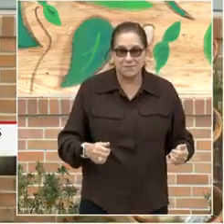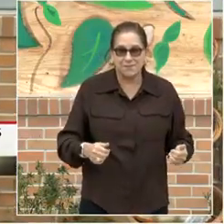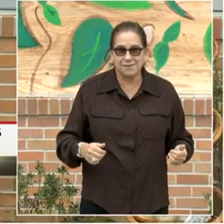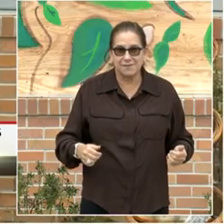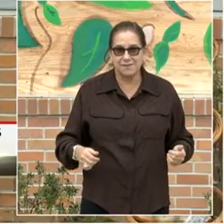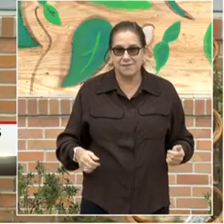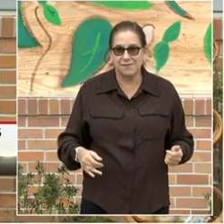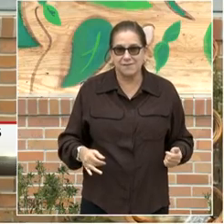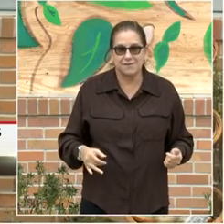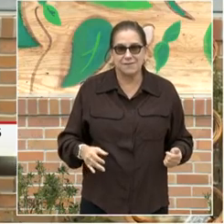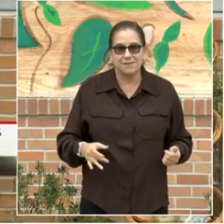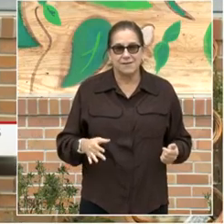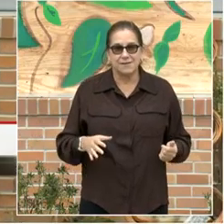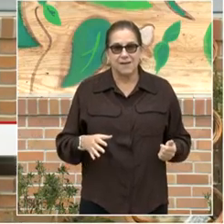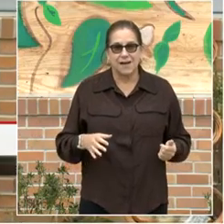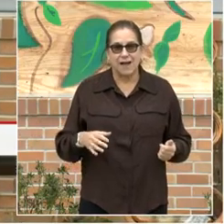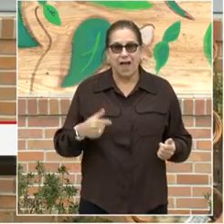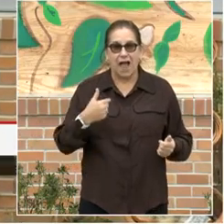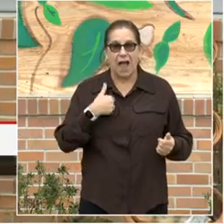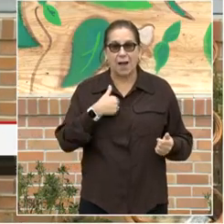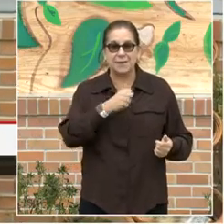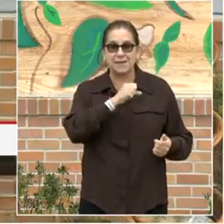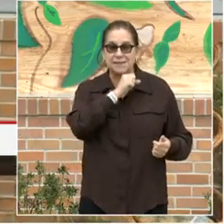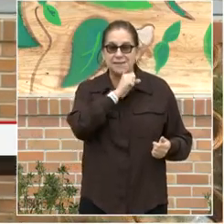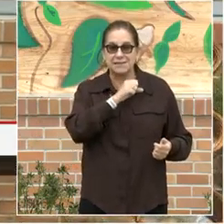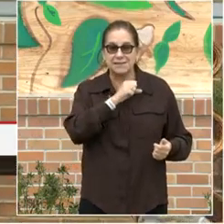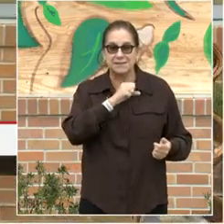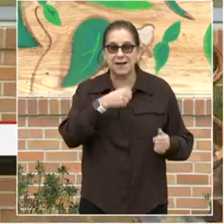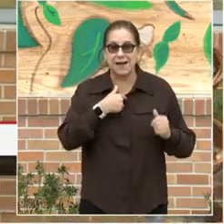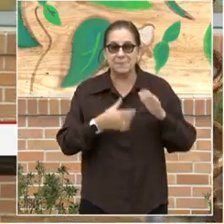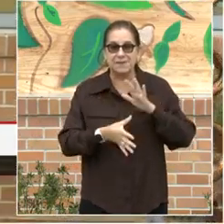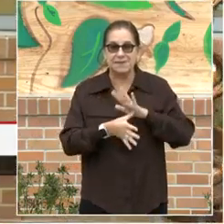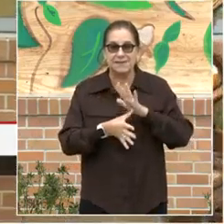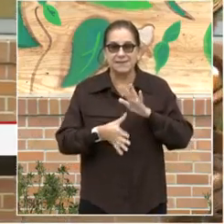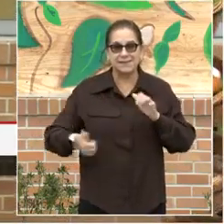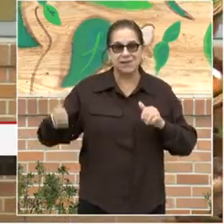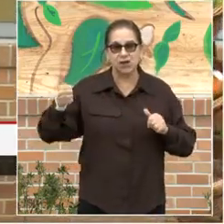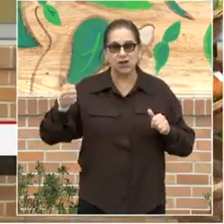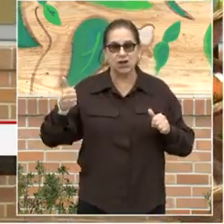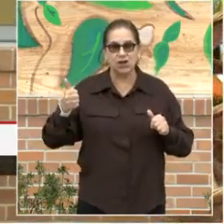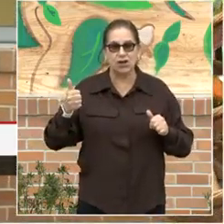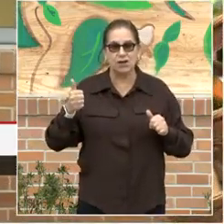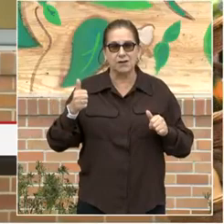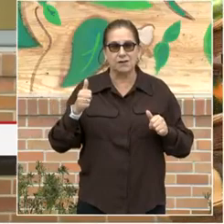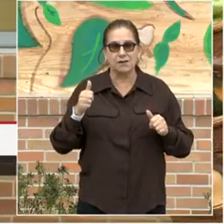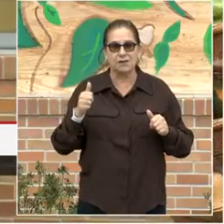Chandela Blakeney. I'm a senior at Trinity Washington University. I'm a business